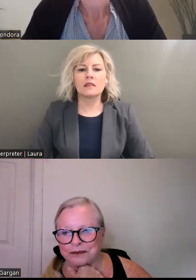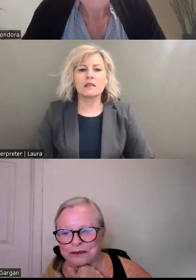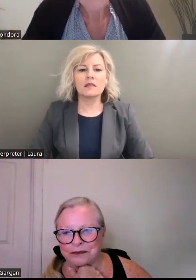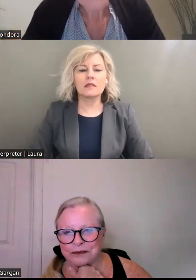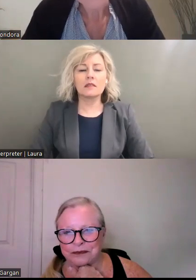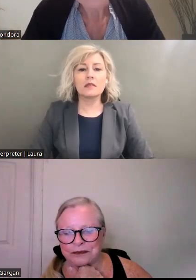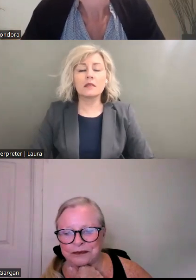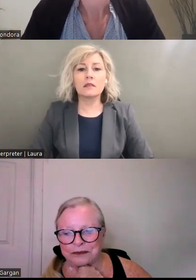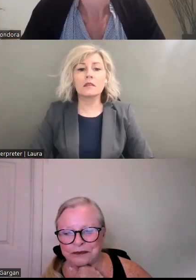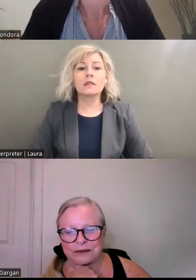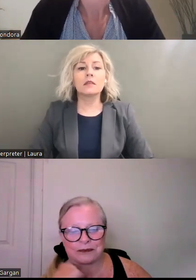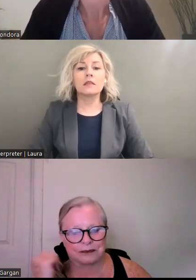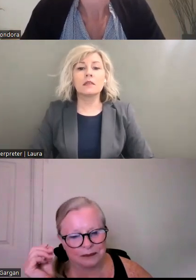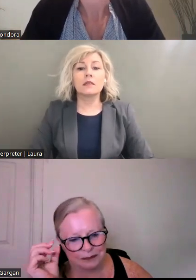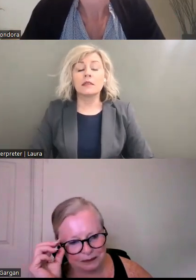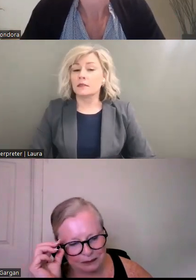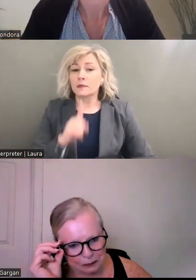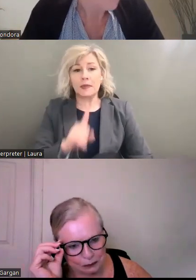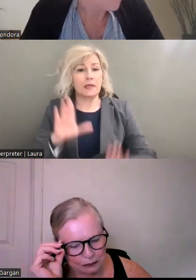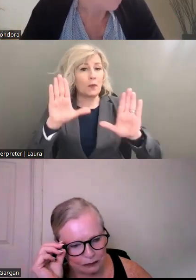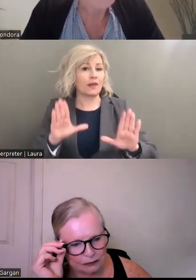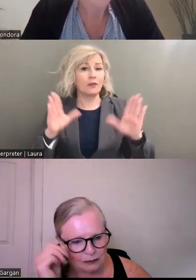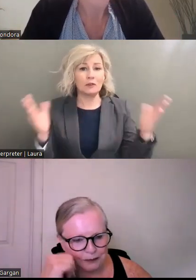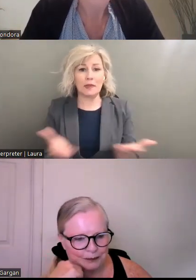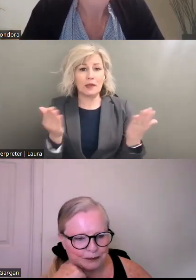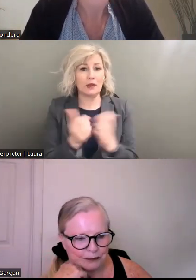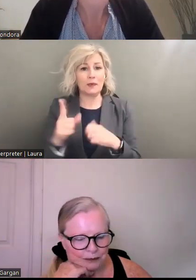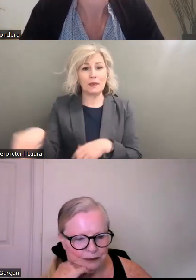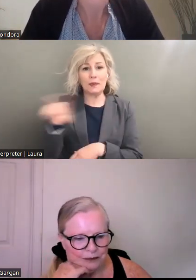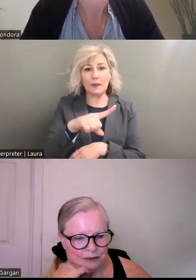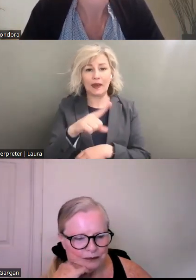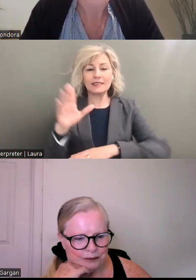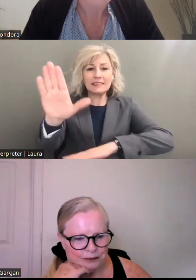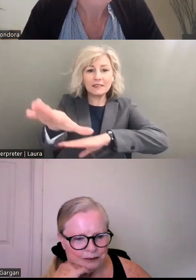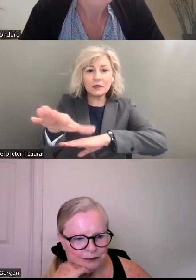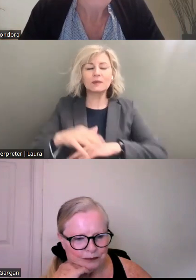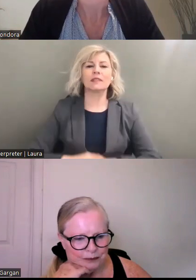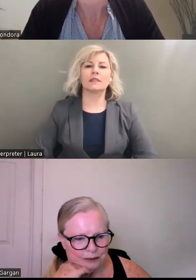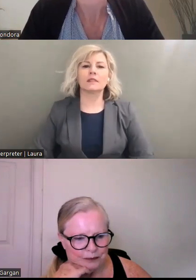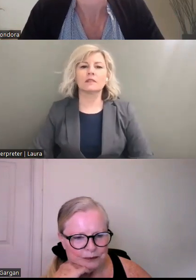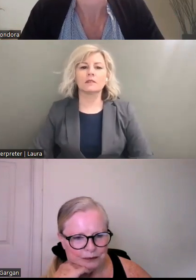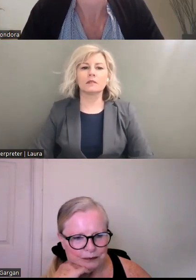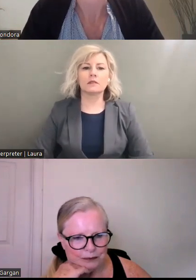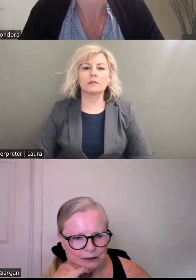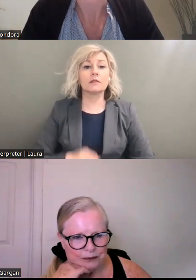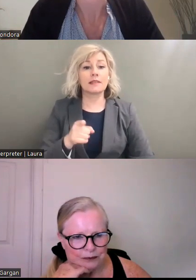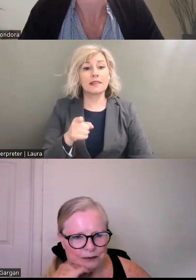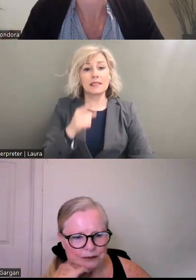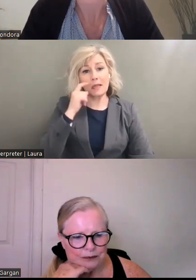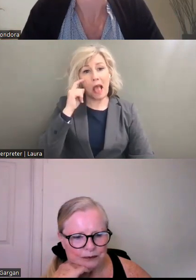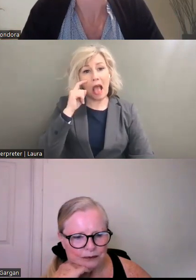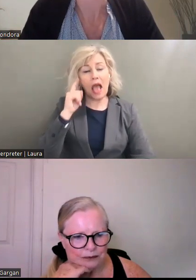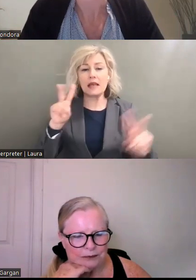So it is wonderful to be here with all of you this afternoon. This is a topic that